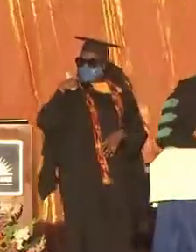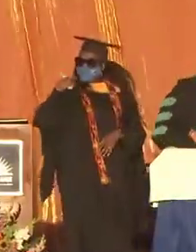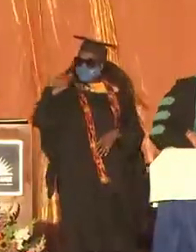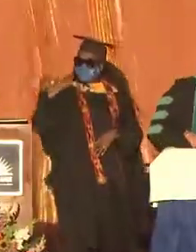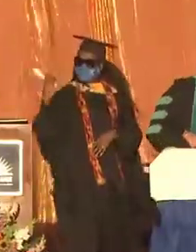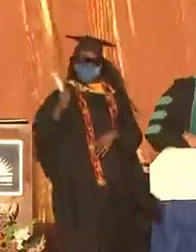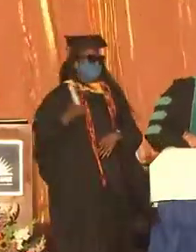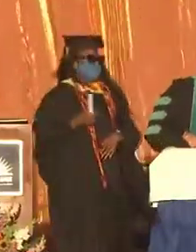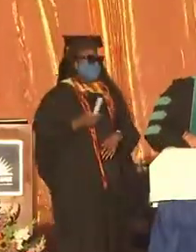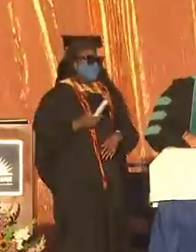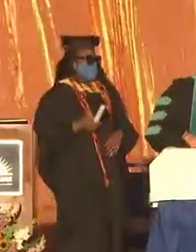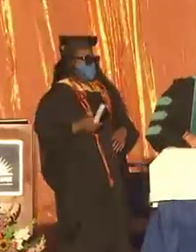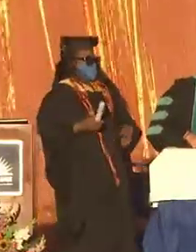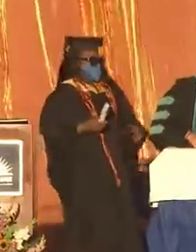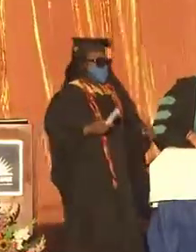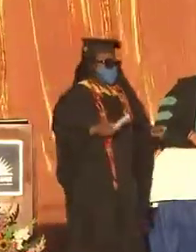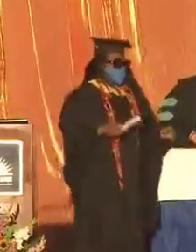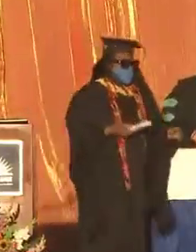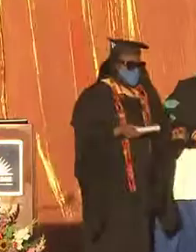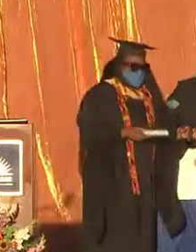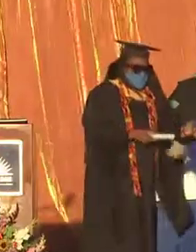Brielle Wells with honors.